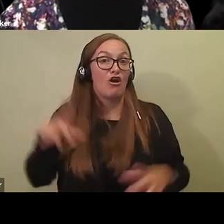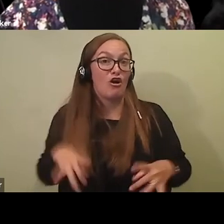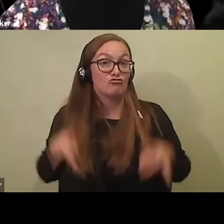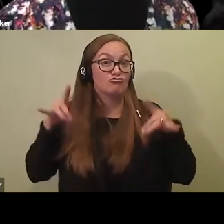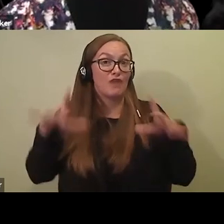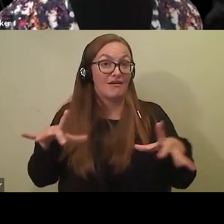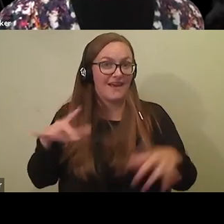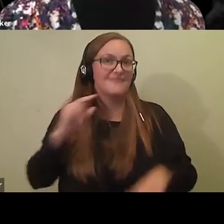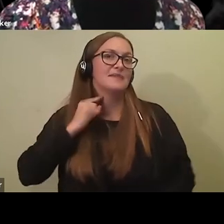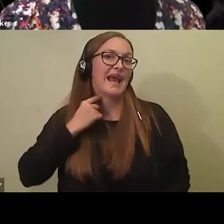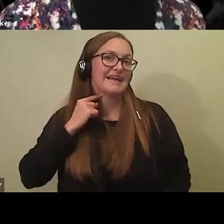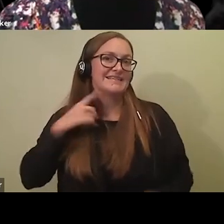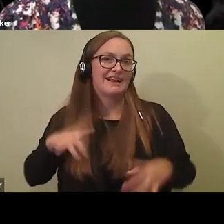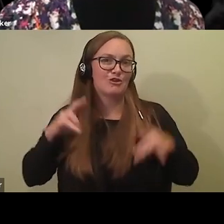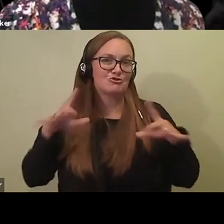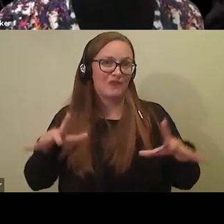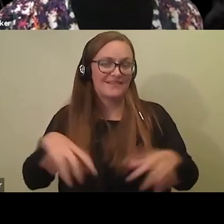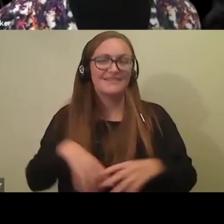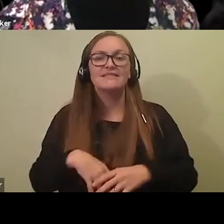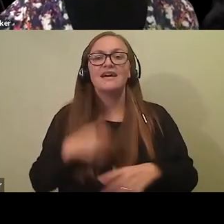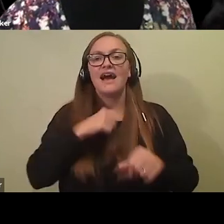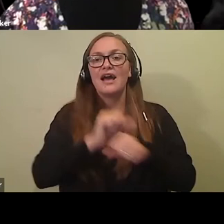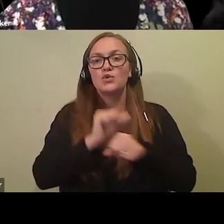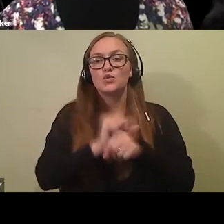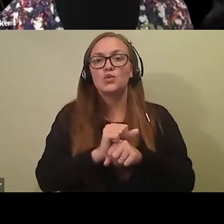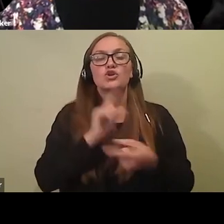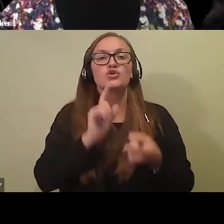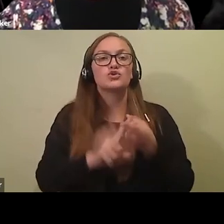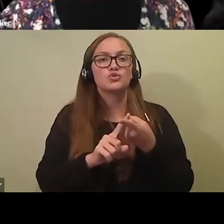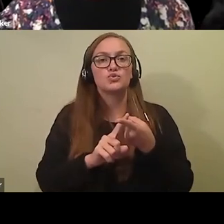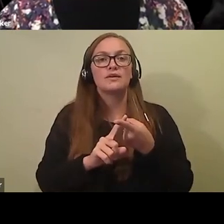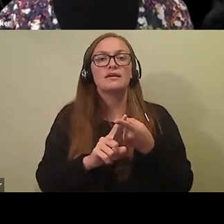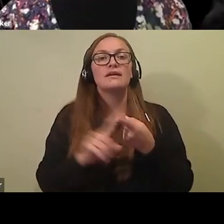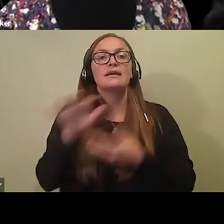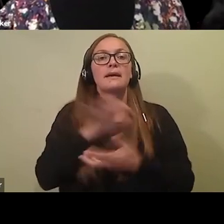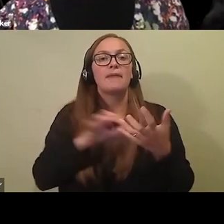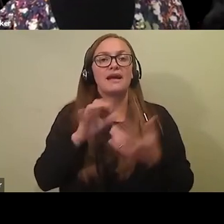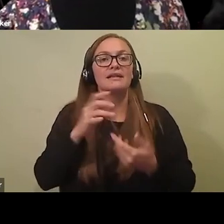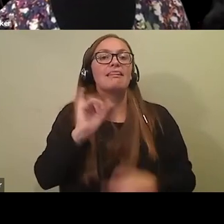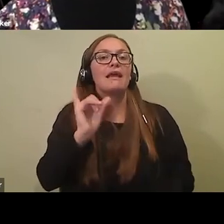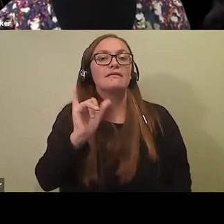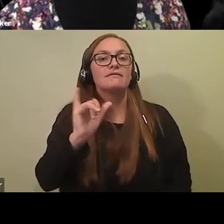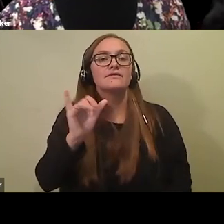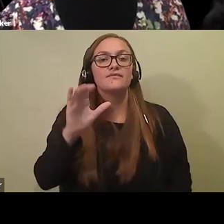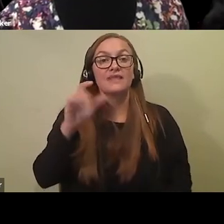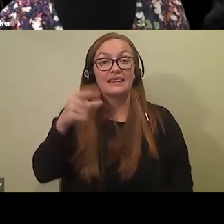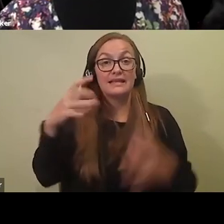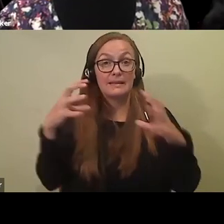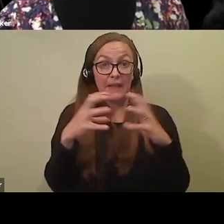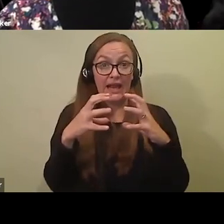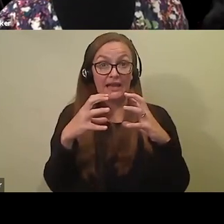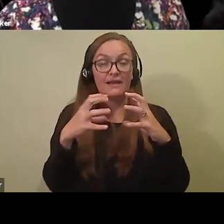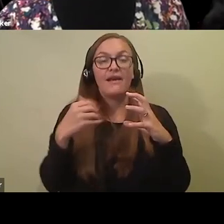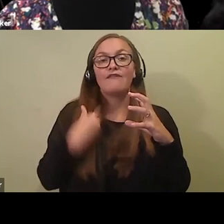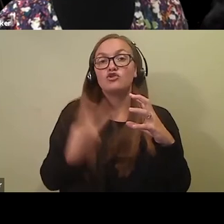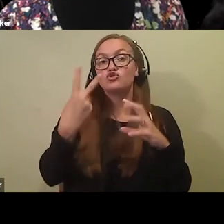accent. I work to find circumbinary planets. So these are planets like shown here, where you actually have one planet around two stars,